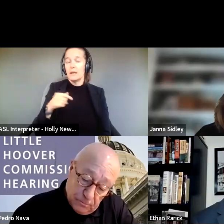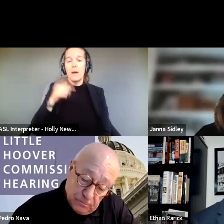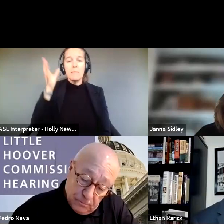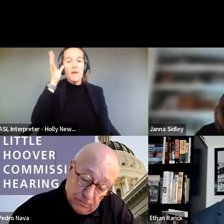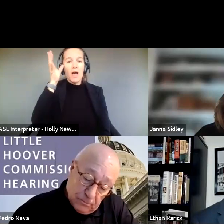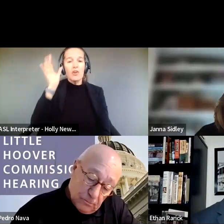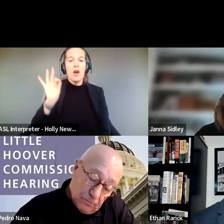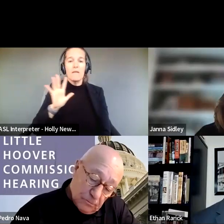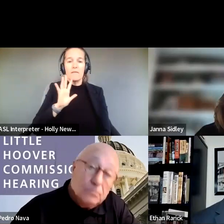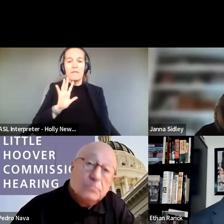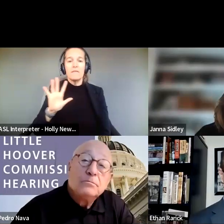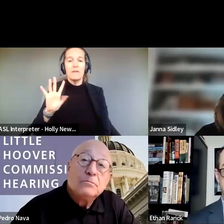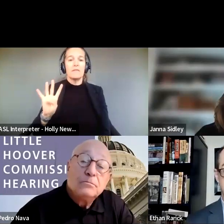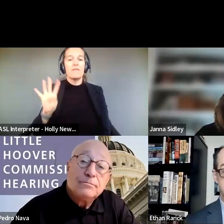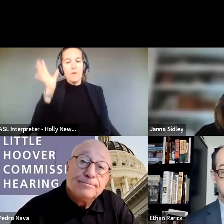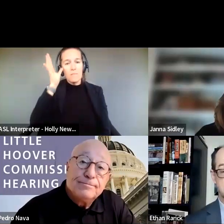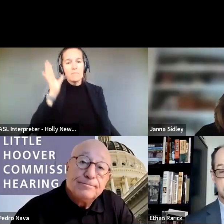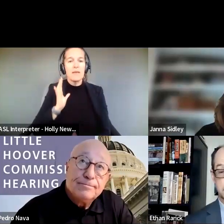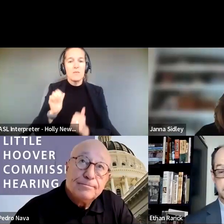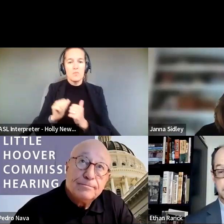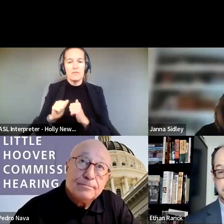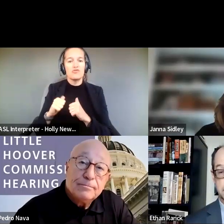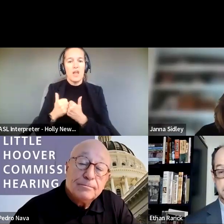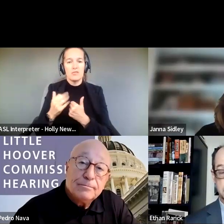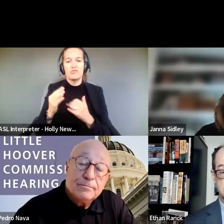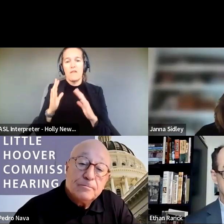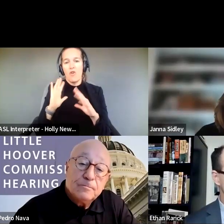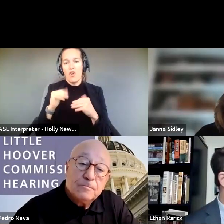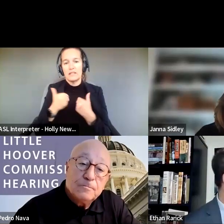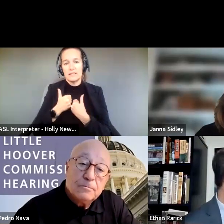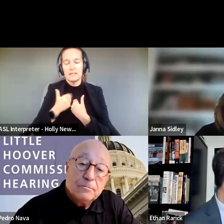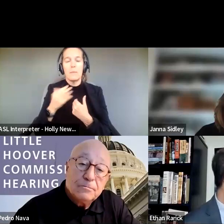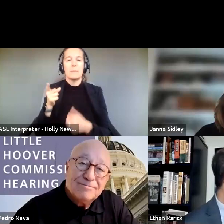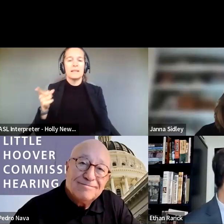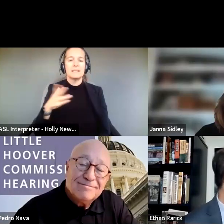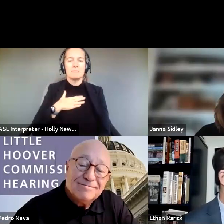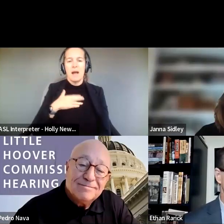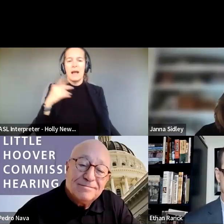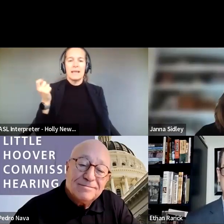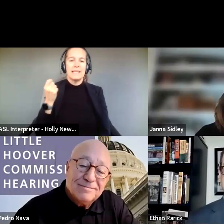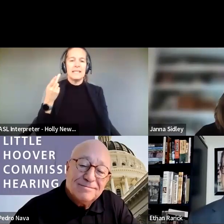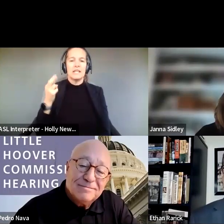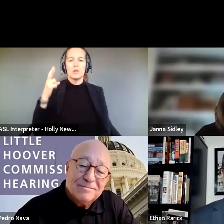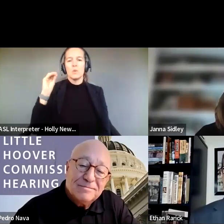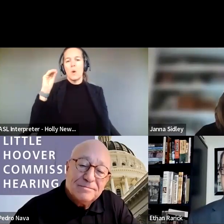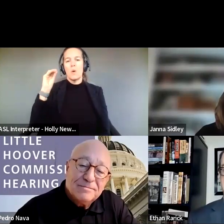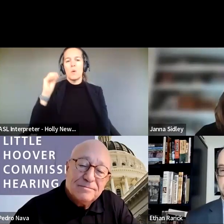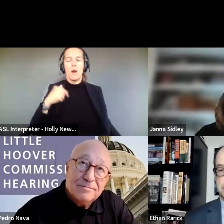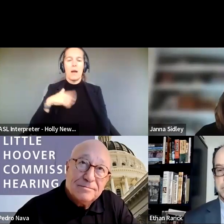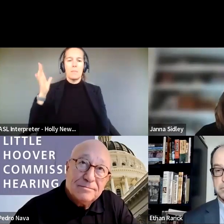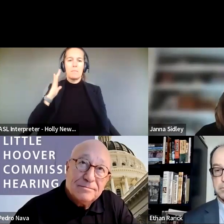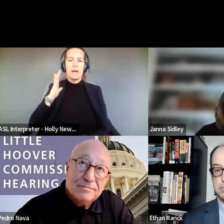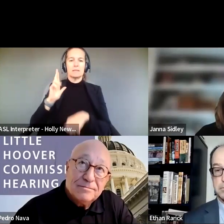a 54-year-old man with the challenge of autism, and he's my hero. I am a past